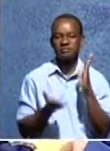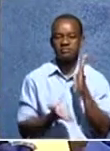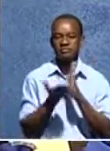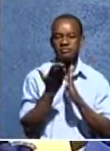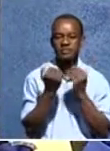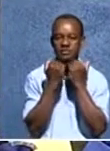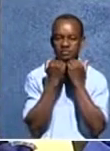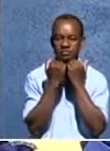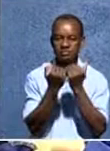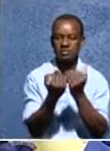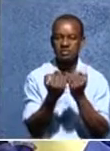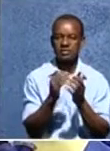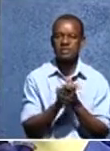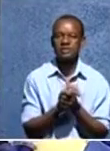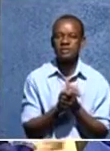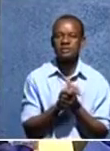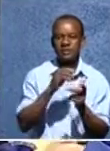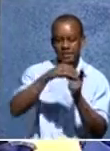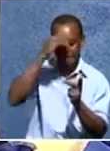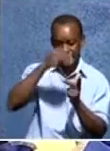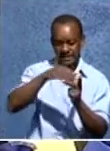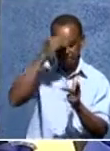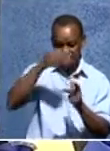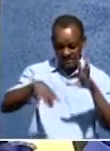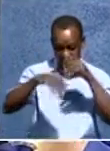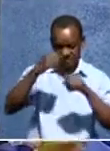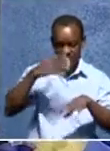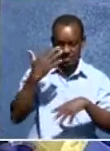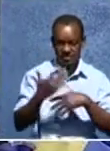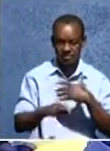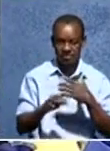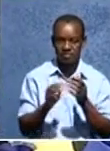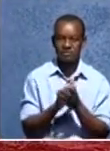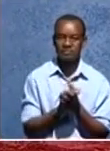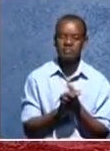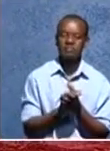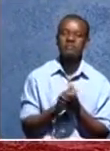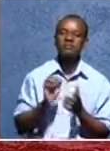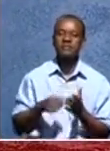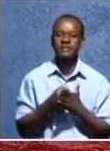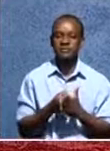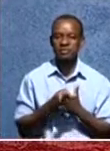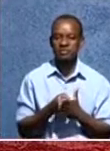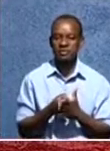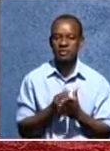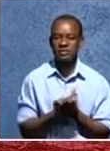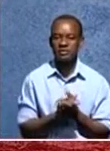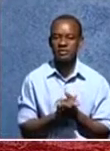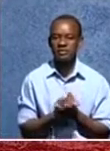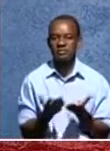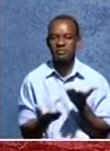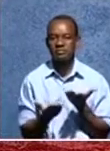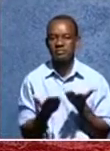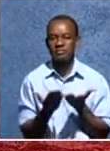for these graduates to make sure that they even start on a practical level to get a job, like we call interning. It. To work yourself